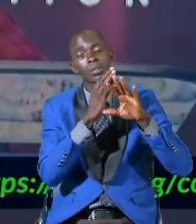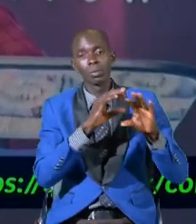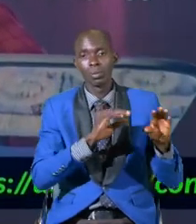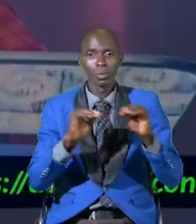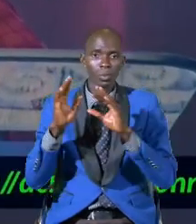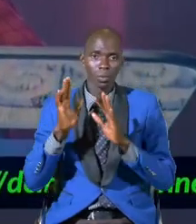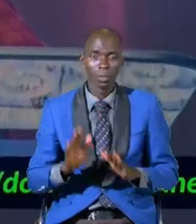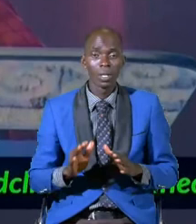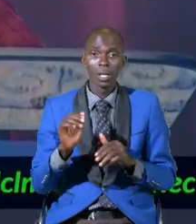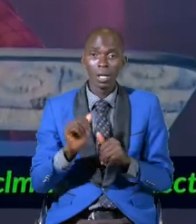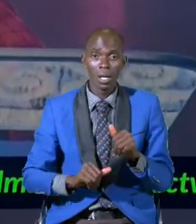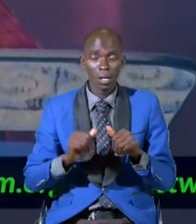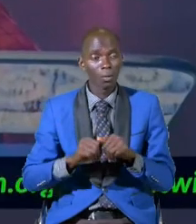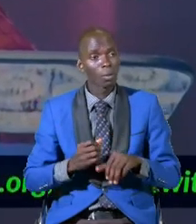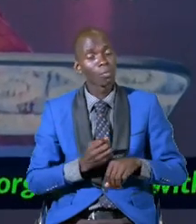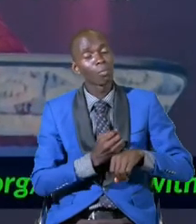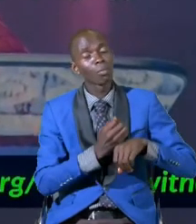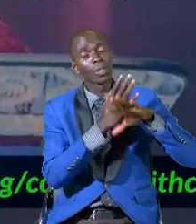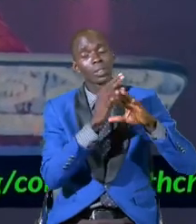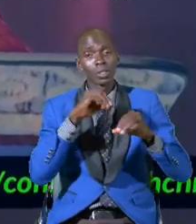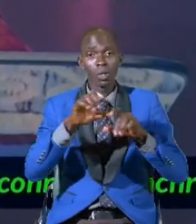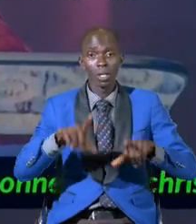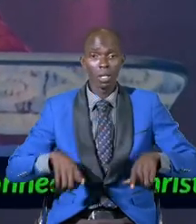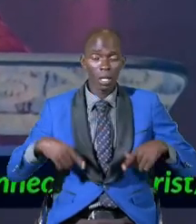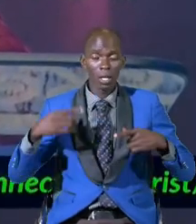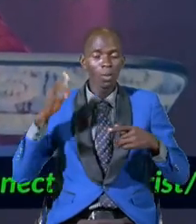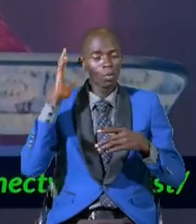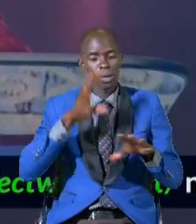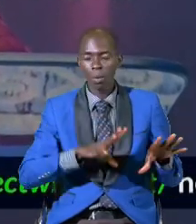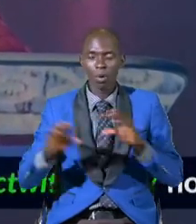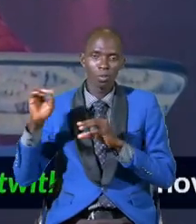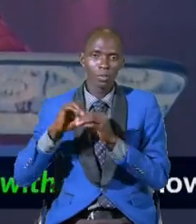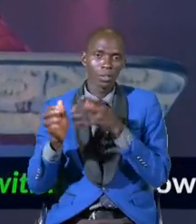Every mountain in your life will move in Jesus' name.